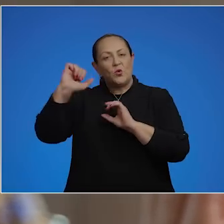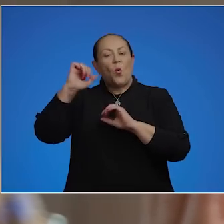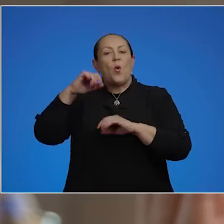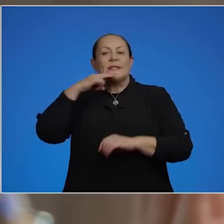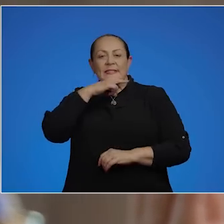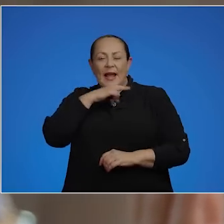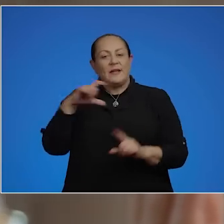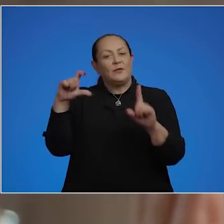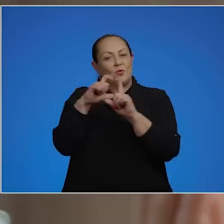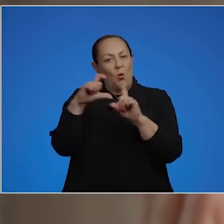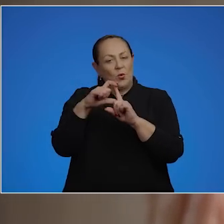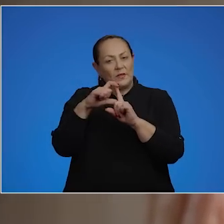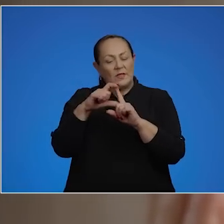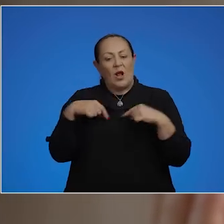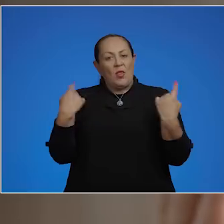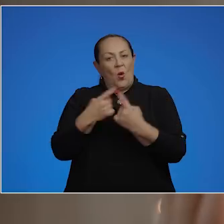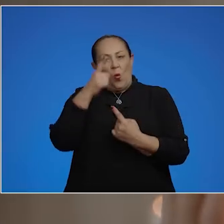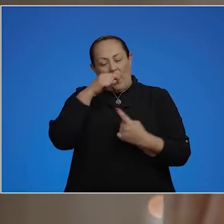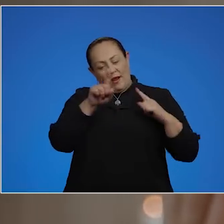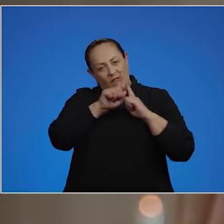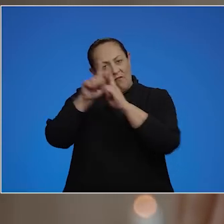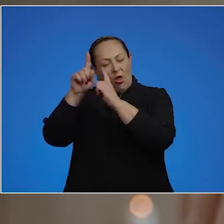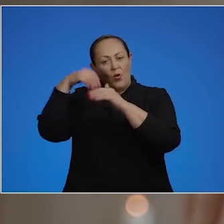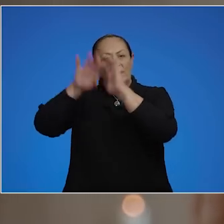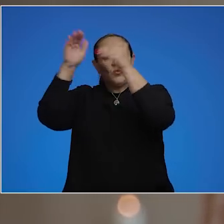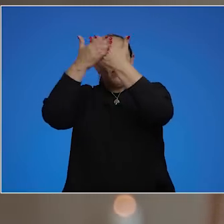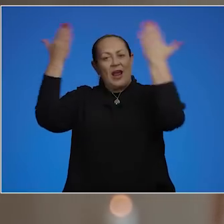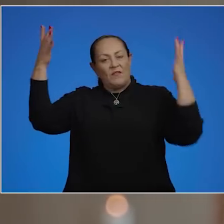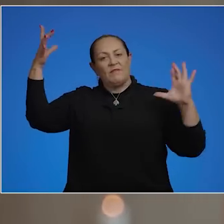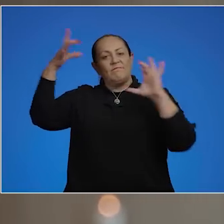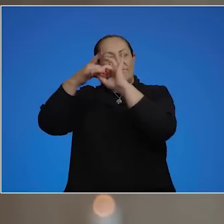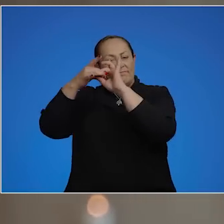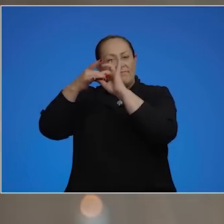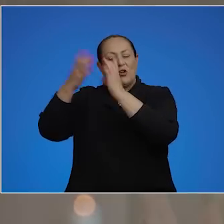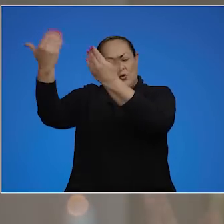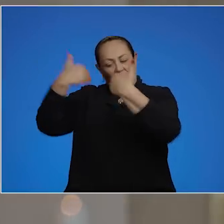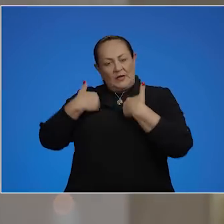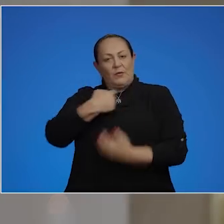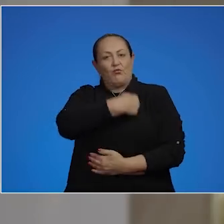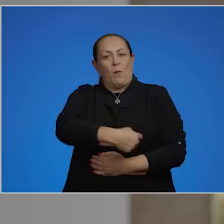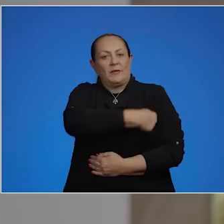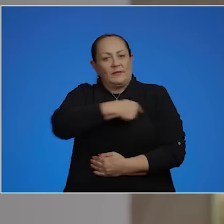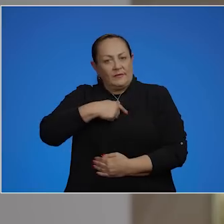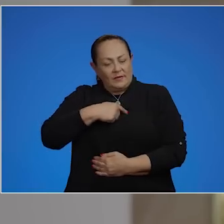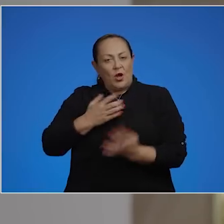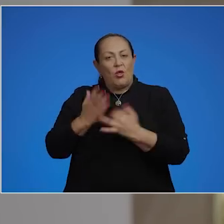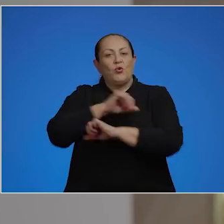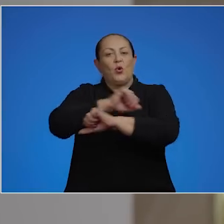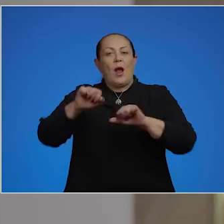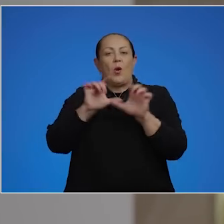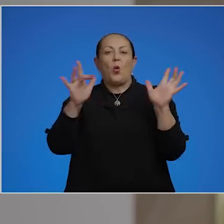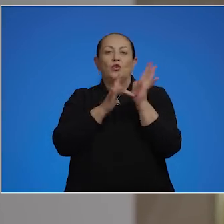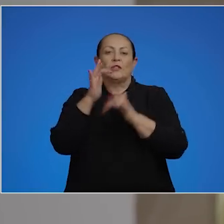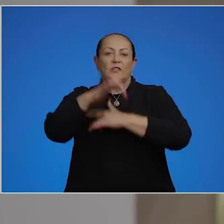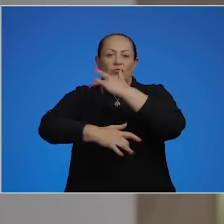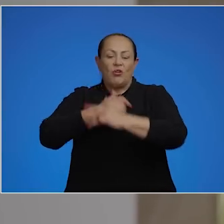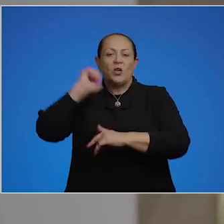that we may merit to enter into the inheritance which you have promised, through our Lord Jesus Christ,